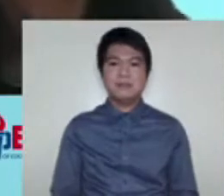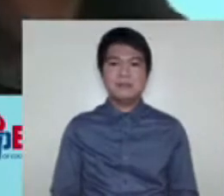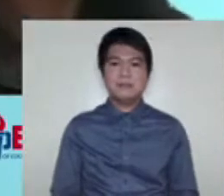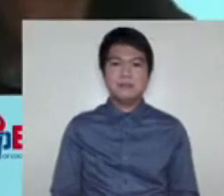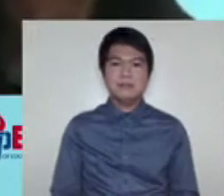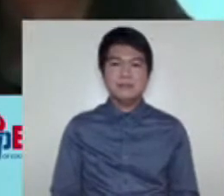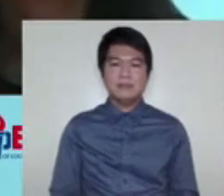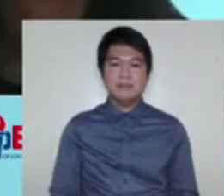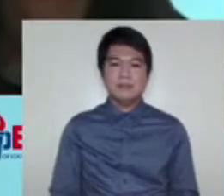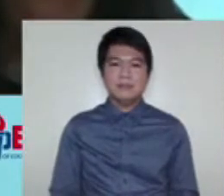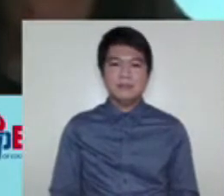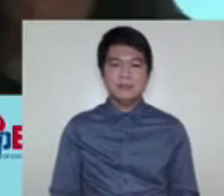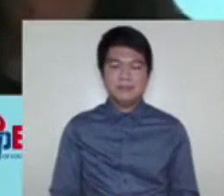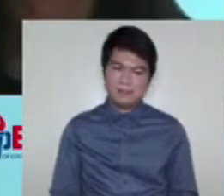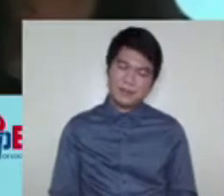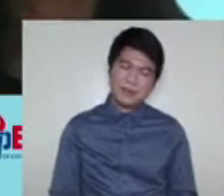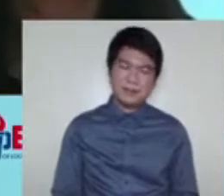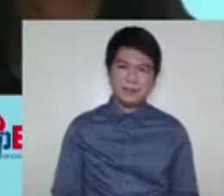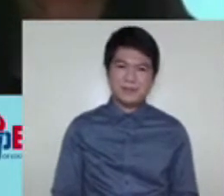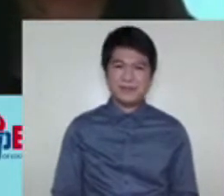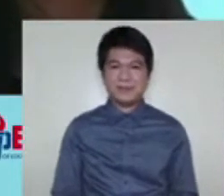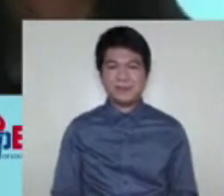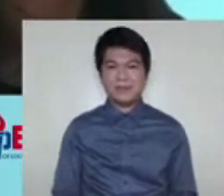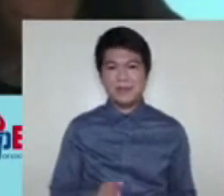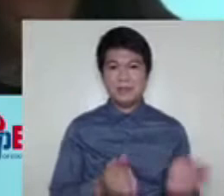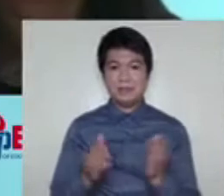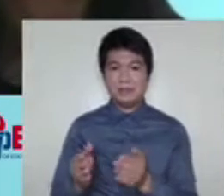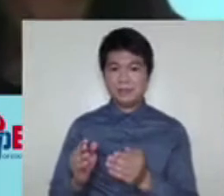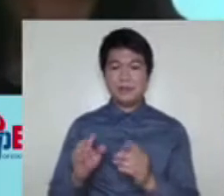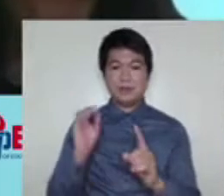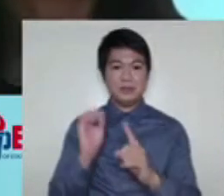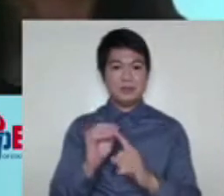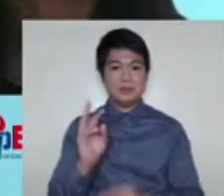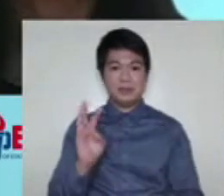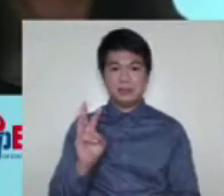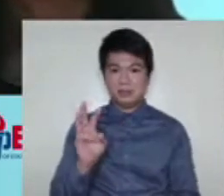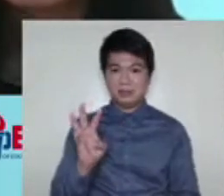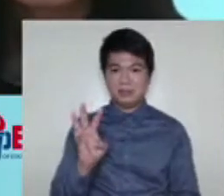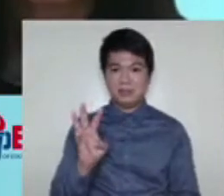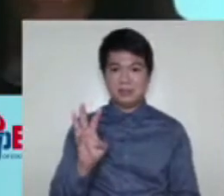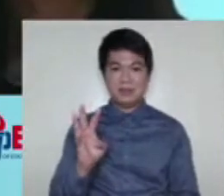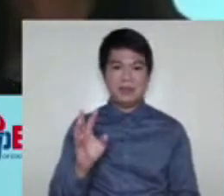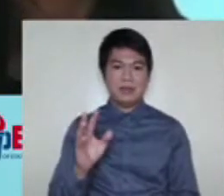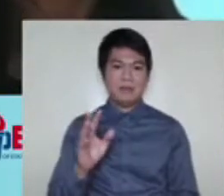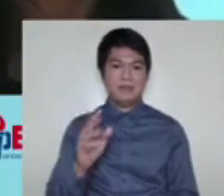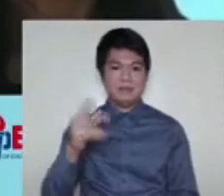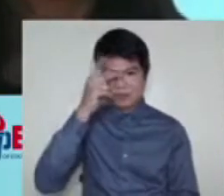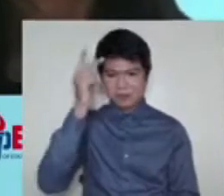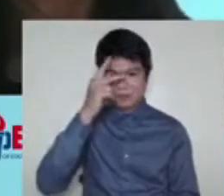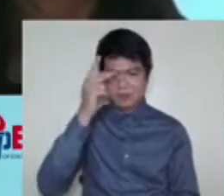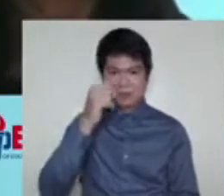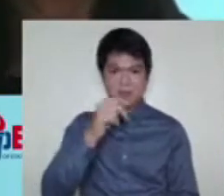Okay. Now, moving on to Objective 16, applied a personal philosophy of teaching that is learner-centered. What is